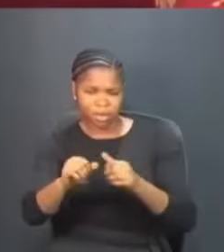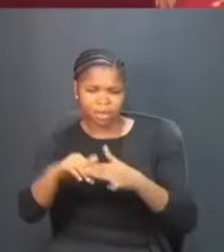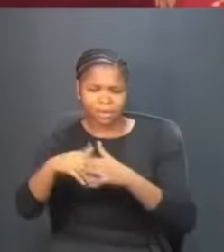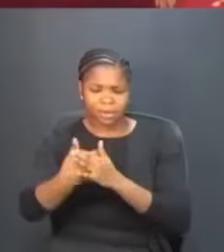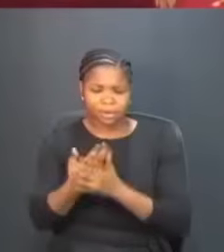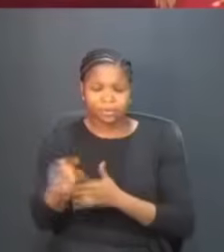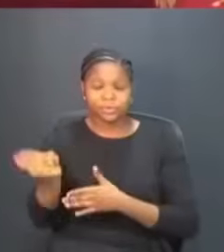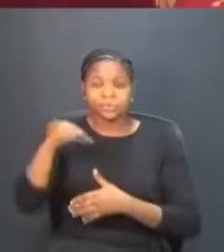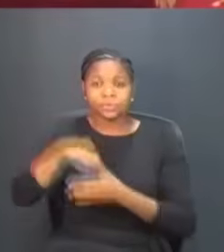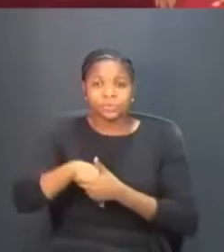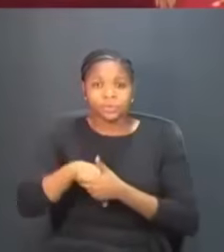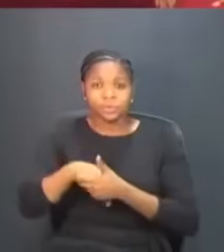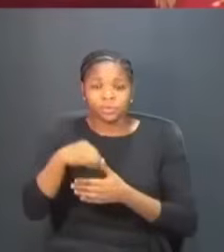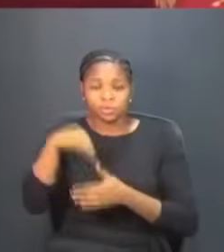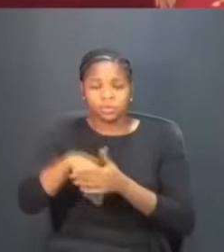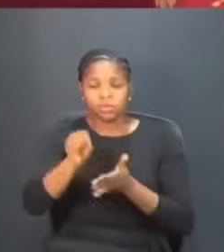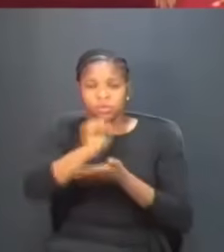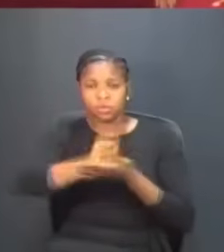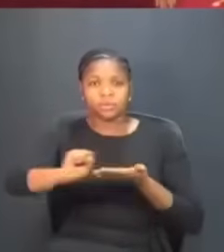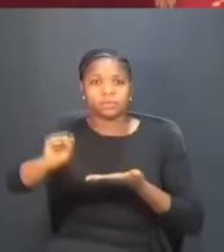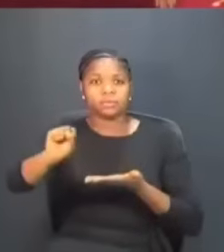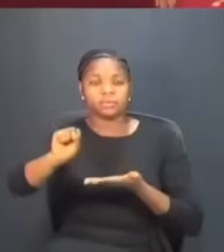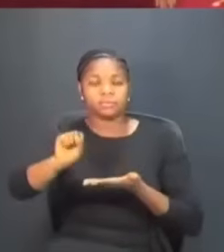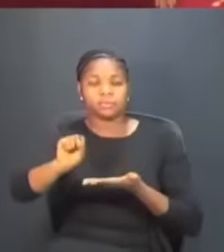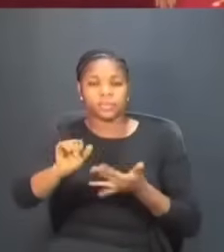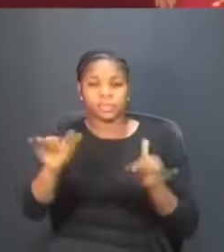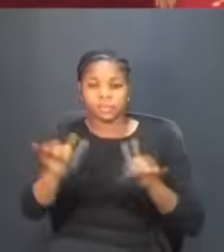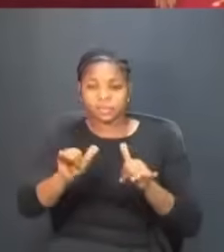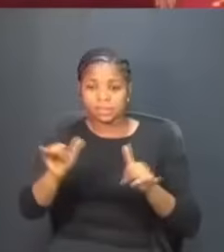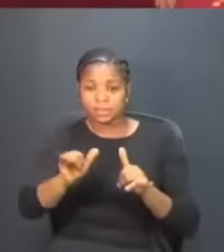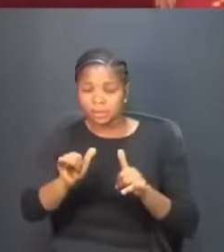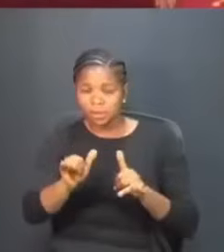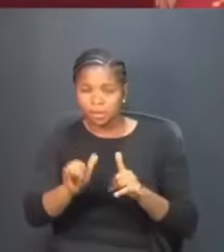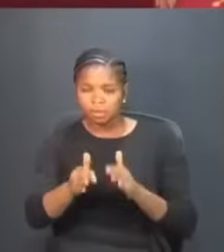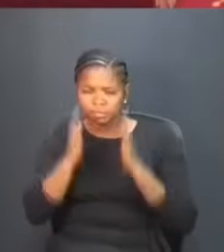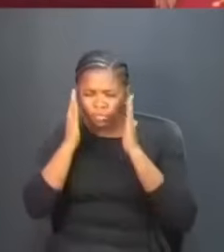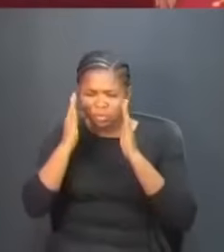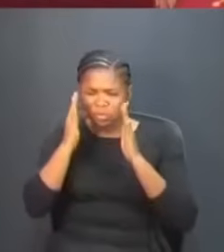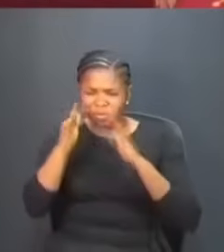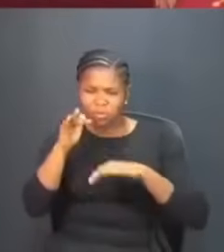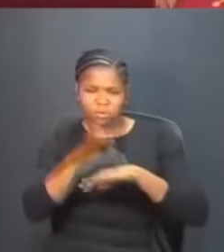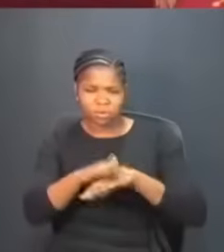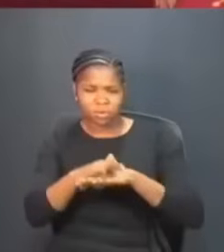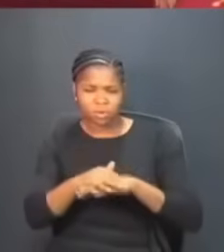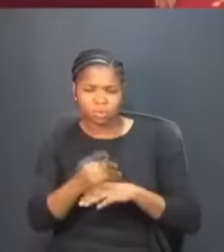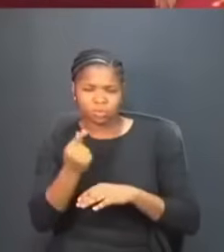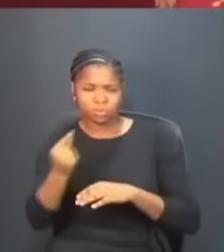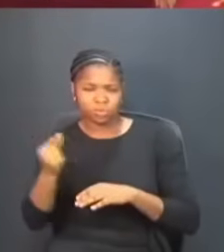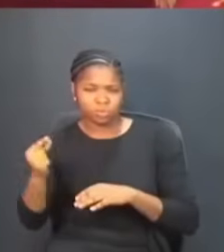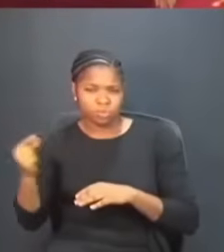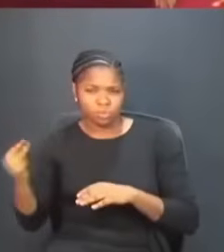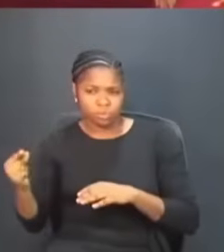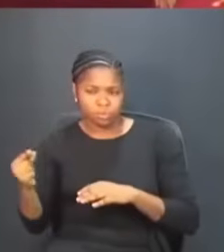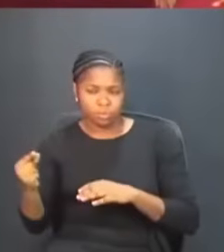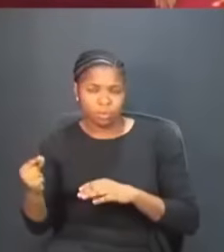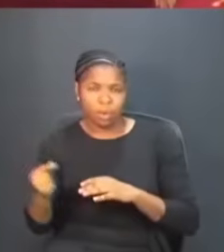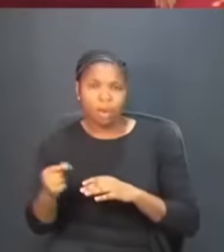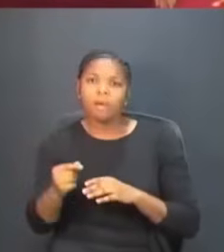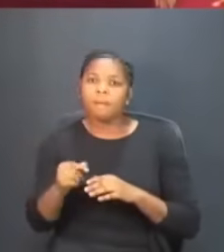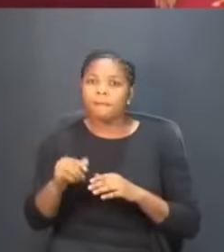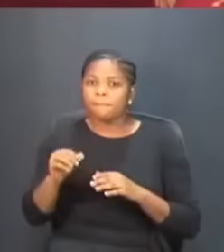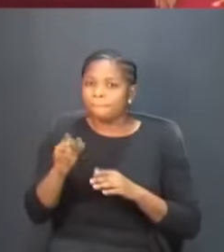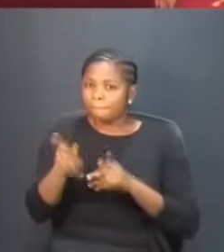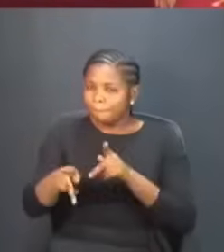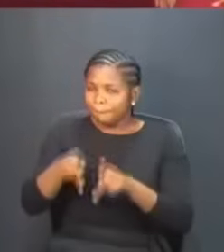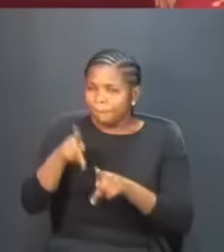sector. And again, equal attention is being paid to the small-scale artisanal processors to